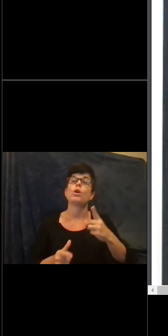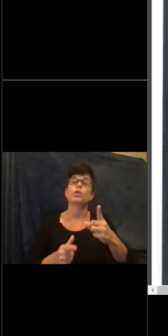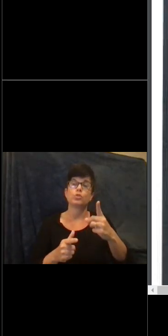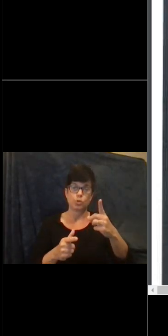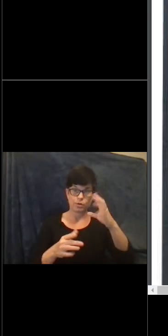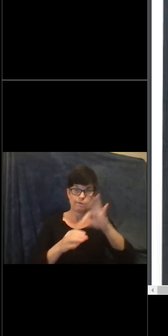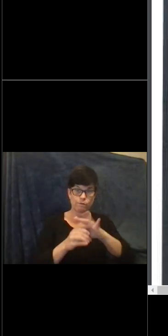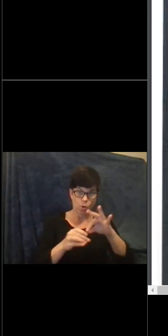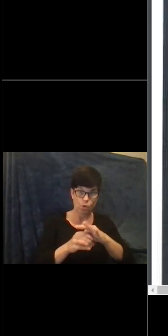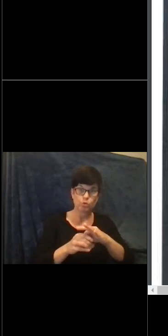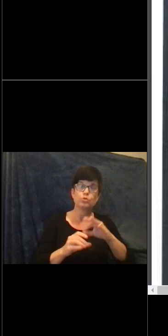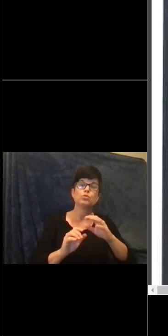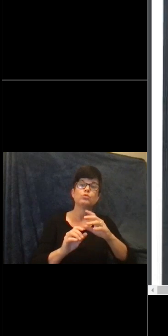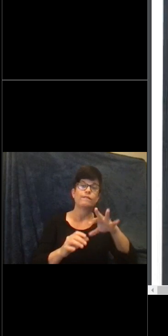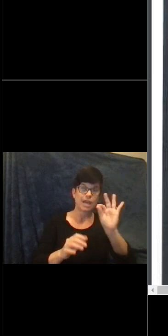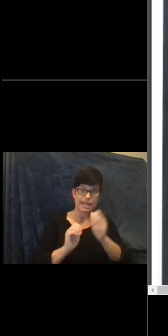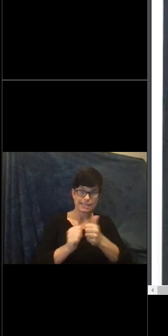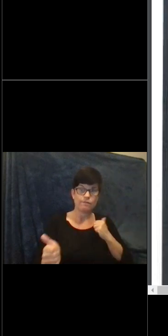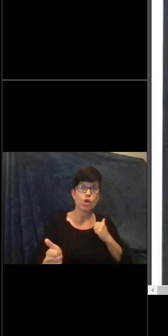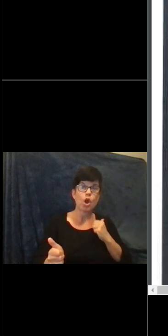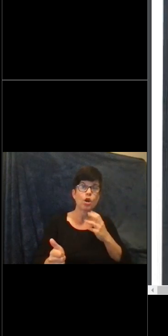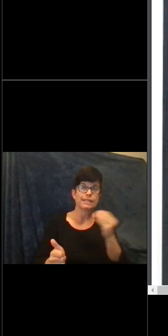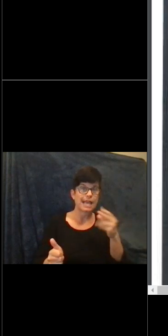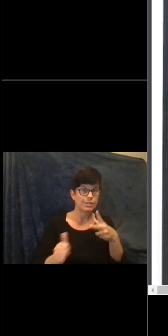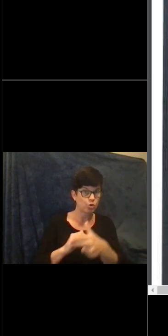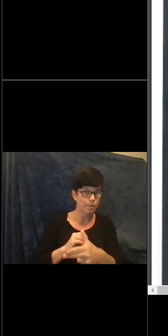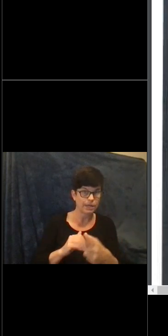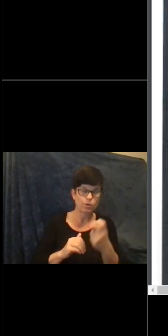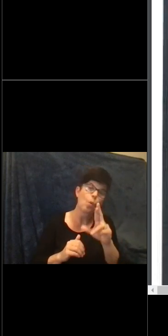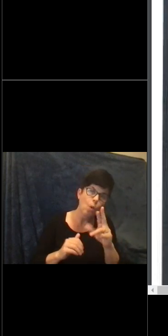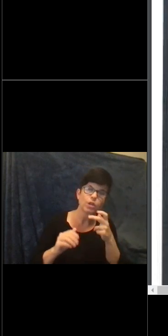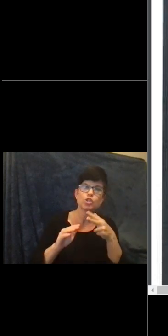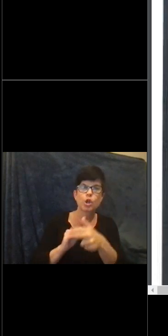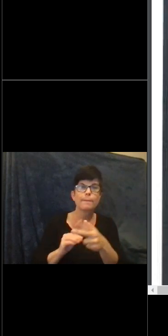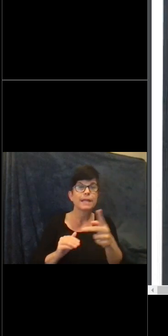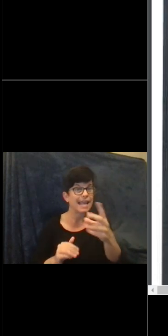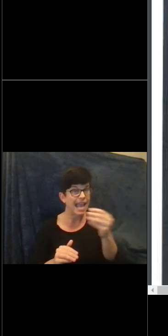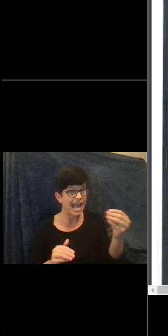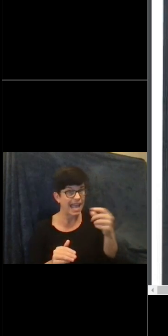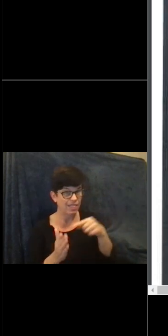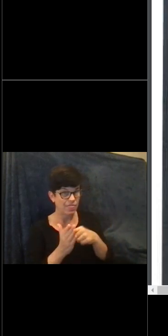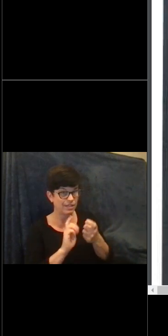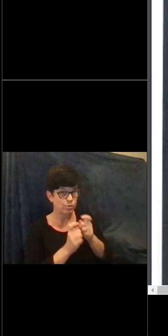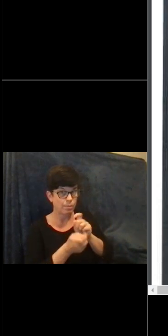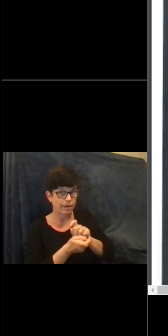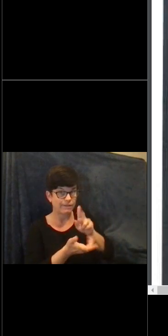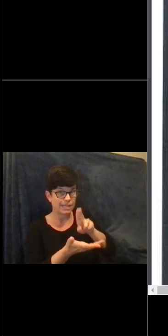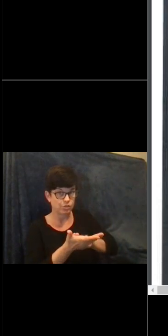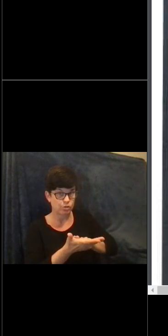right. All right. I would like to get, as this would be a modification to the contract and an extension, I would just like to get.